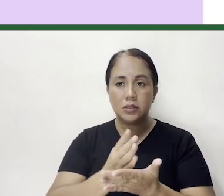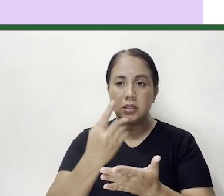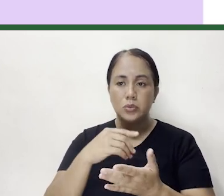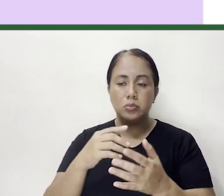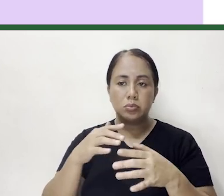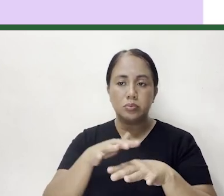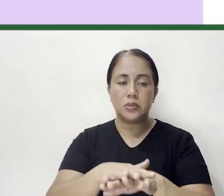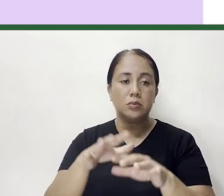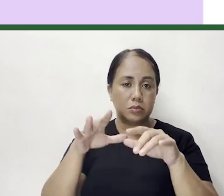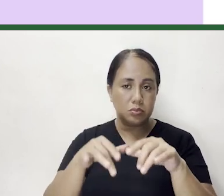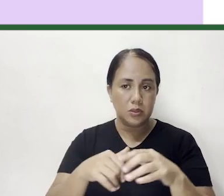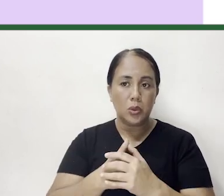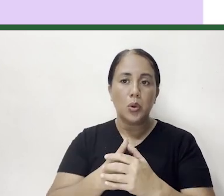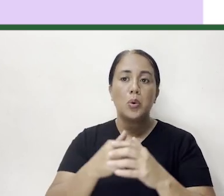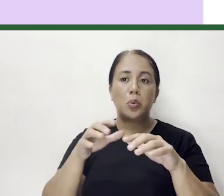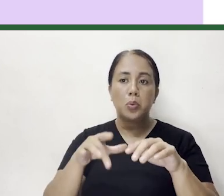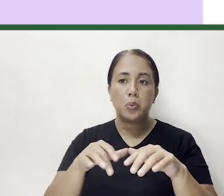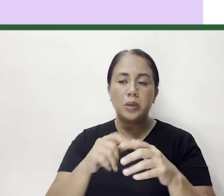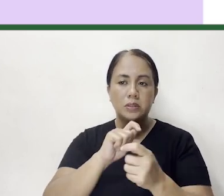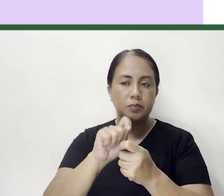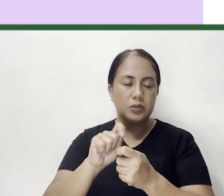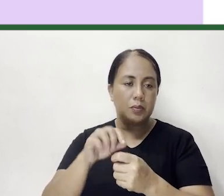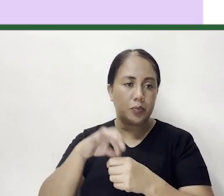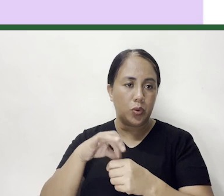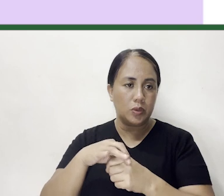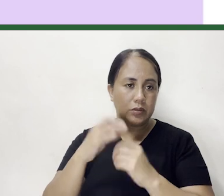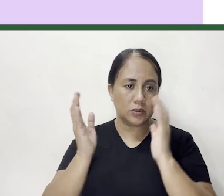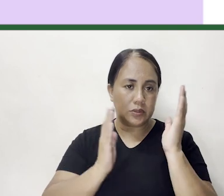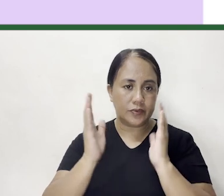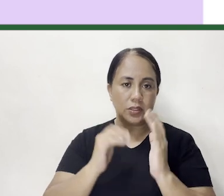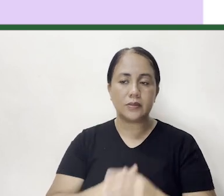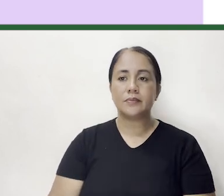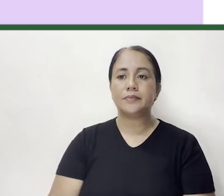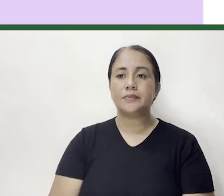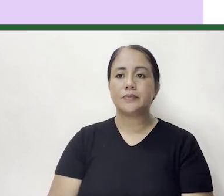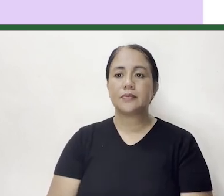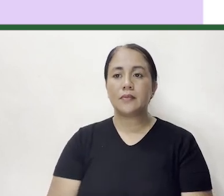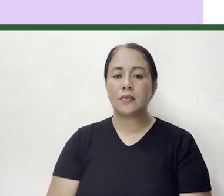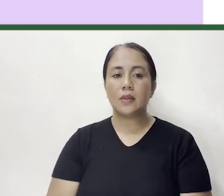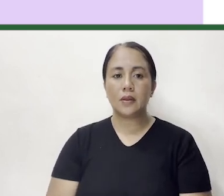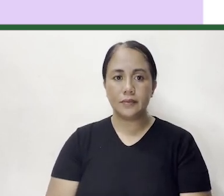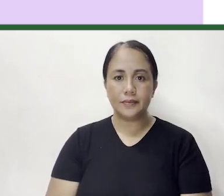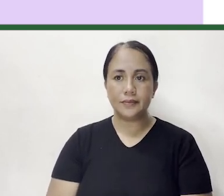Non-allocation of budget to mainstream disability or disability-specific programs and services.